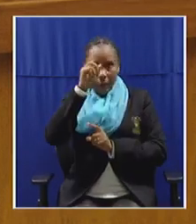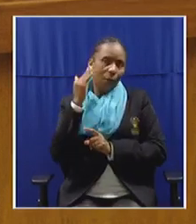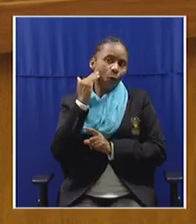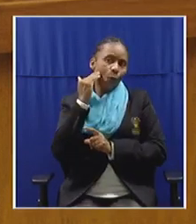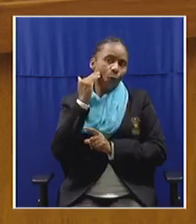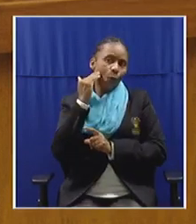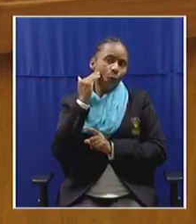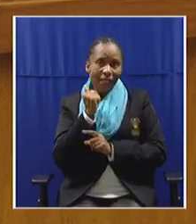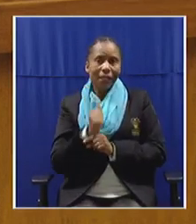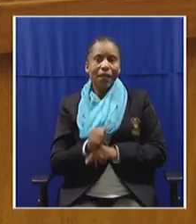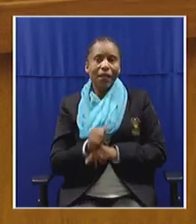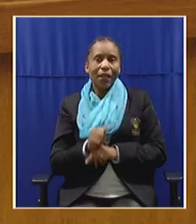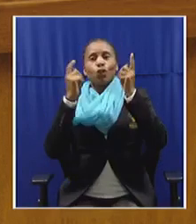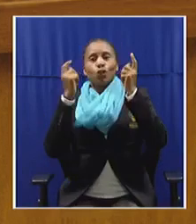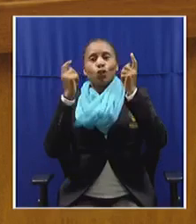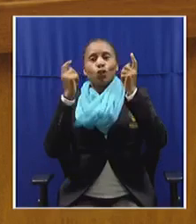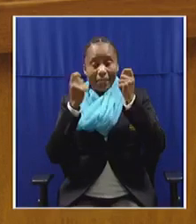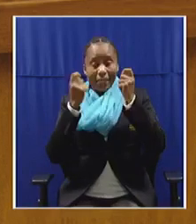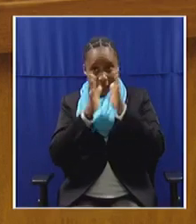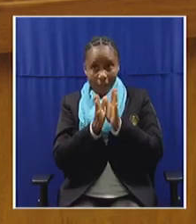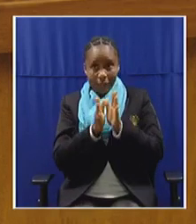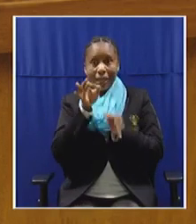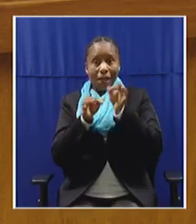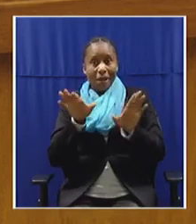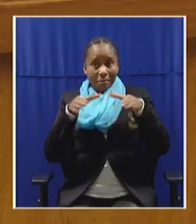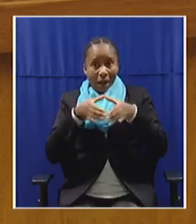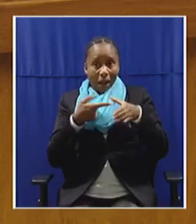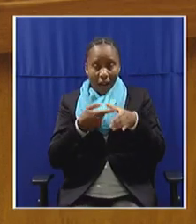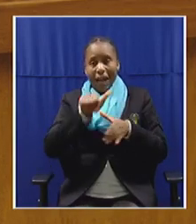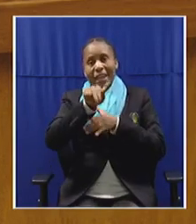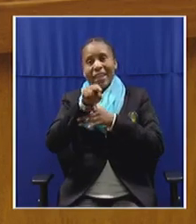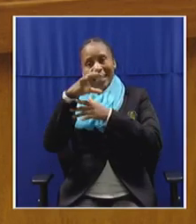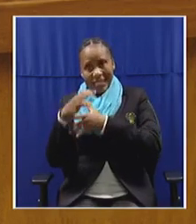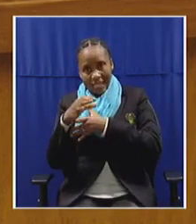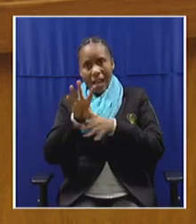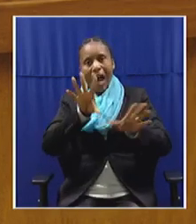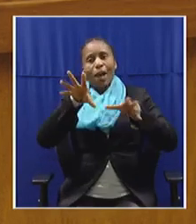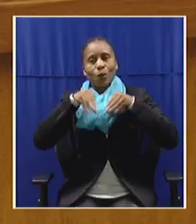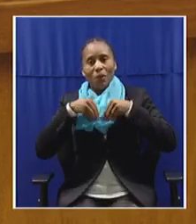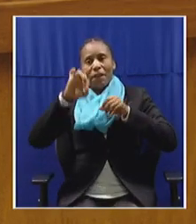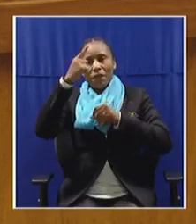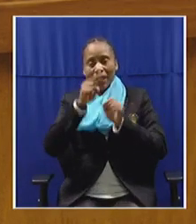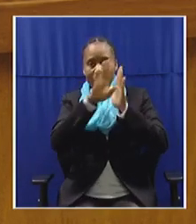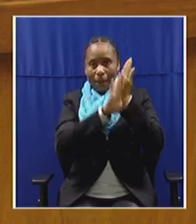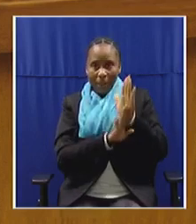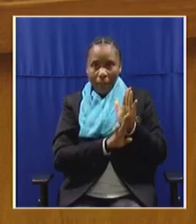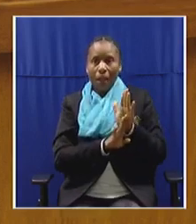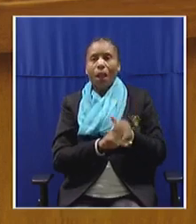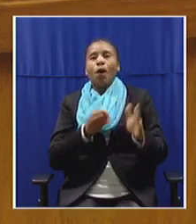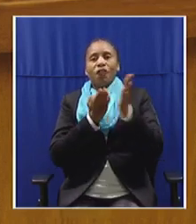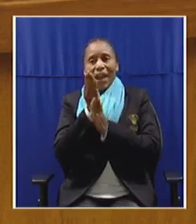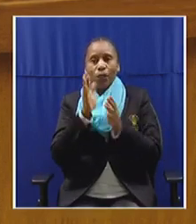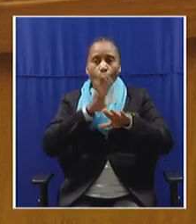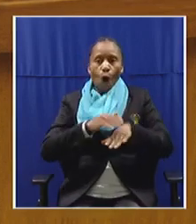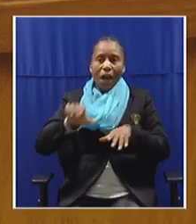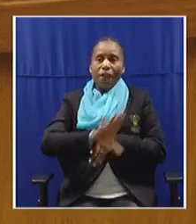Our glorious movement, the African National Congress, adopted the first Bill of Rights on the African continent